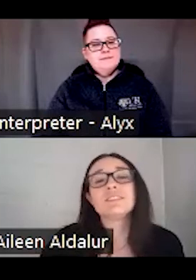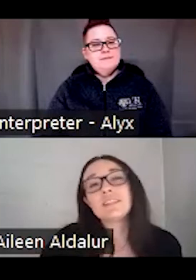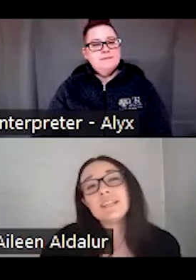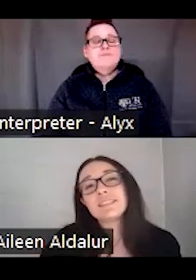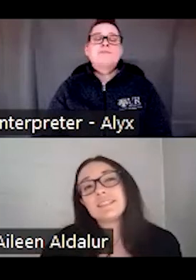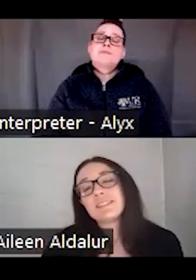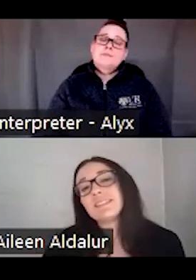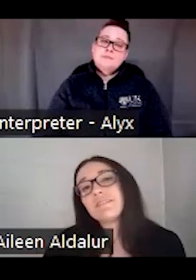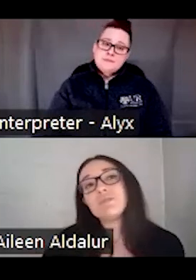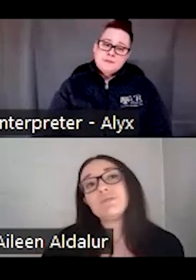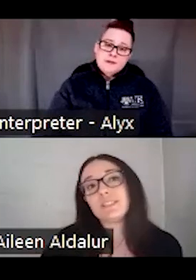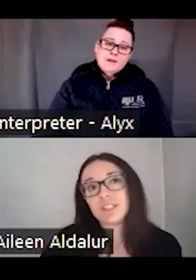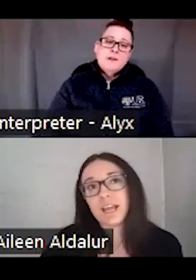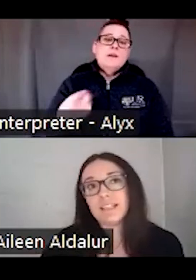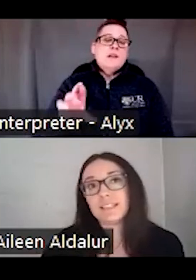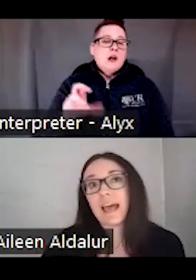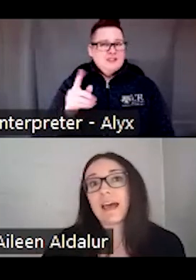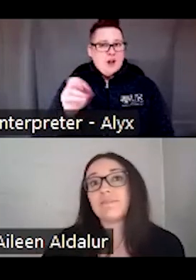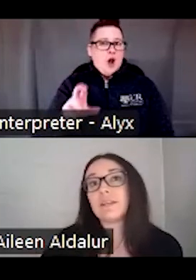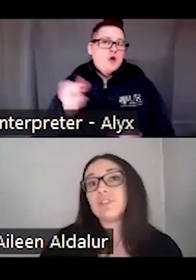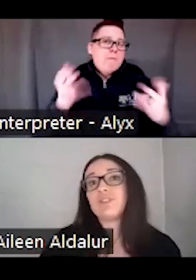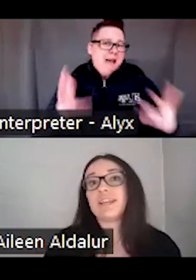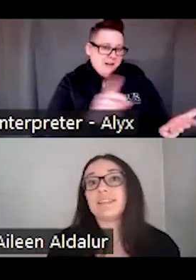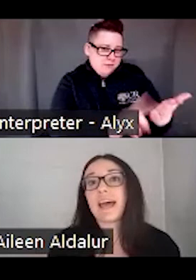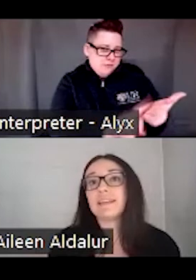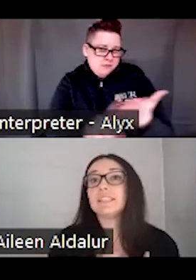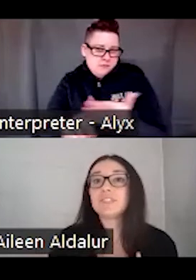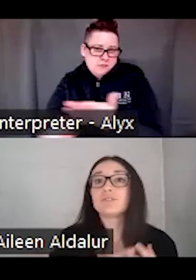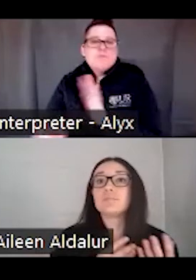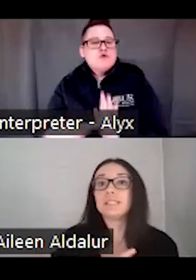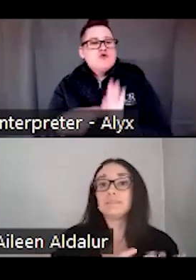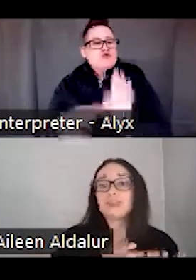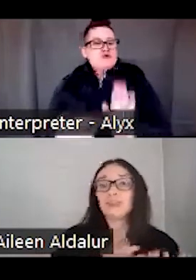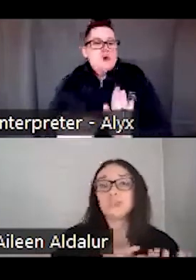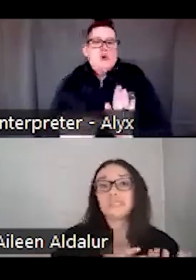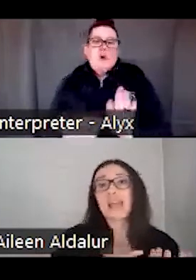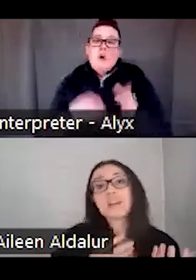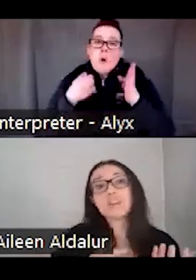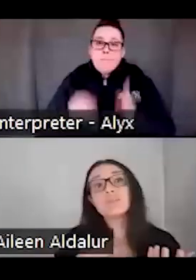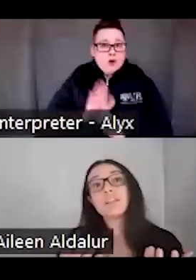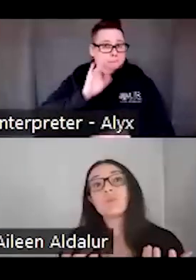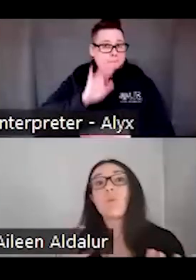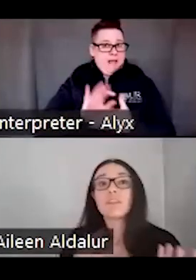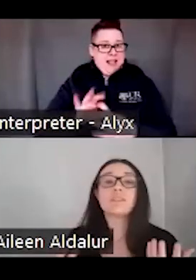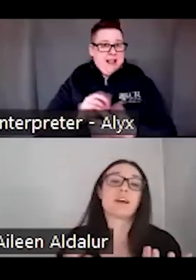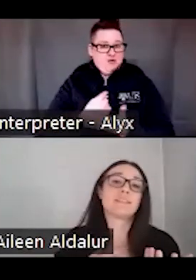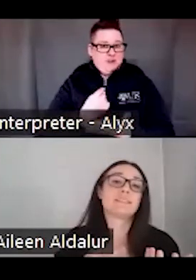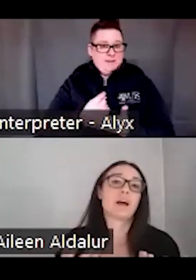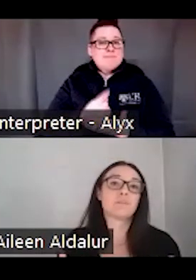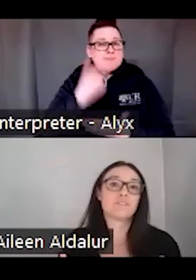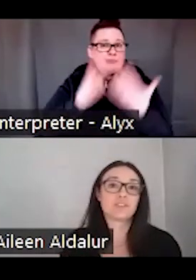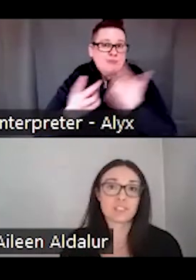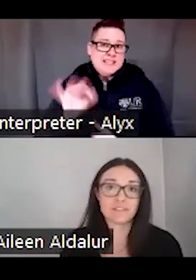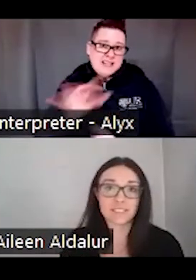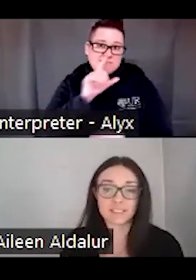So Dr. Stecker has conducted several research studies that have demonstrated that an individual's beliefs about treatment actually predict whether or not they